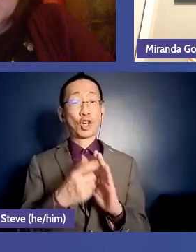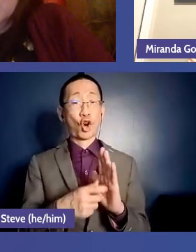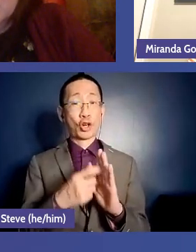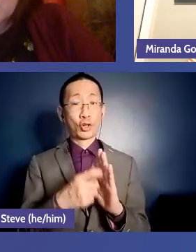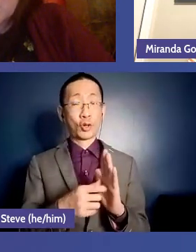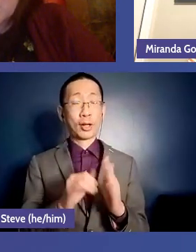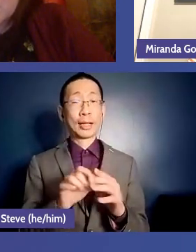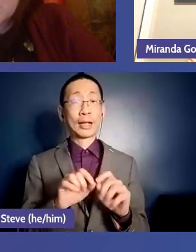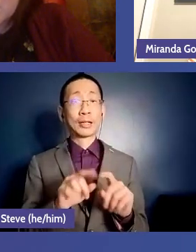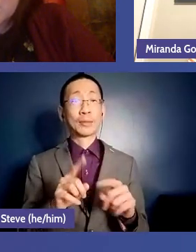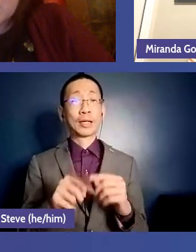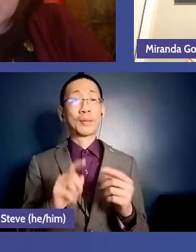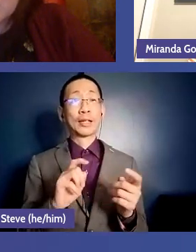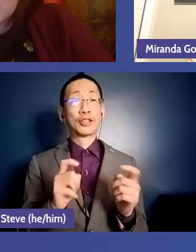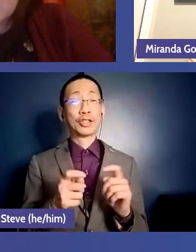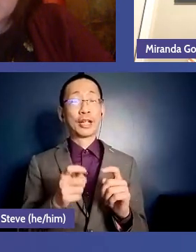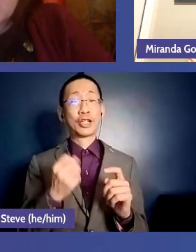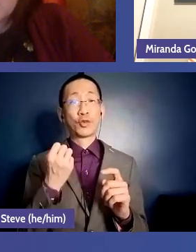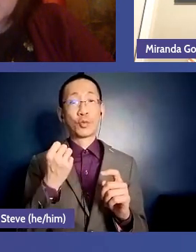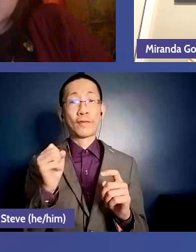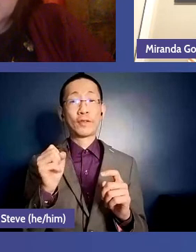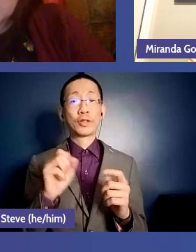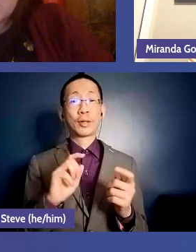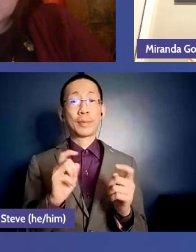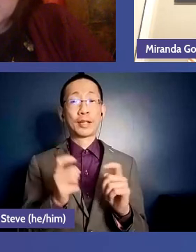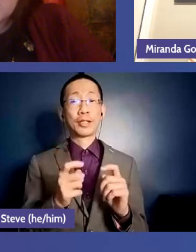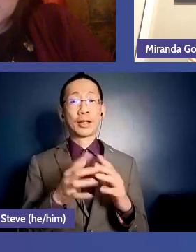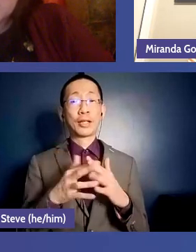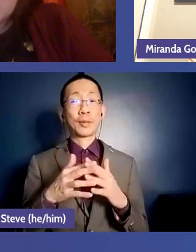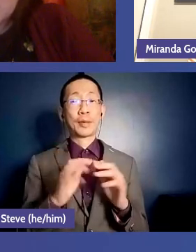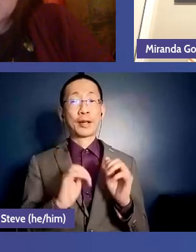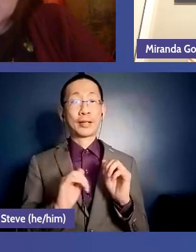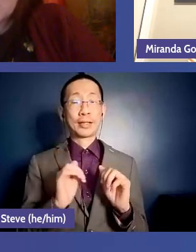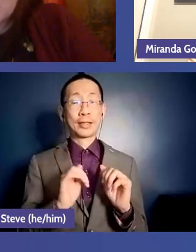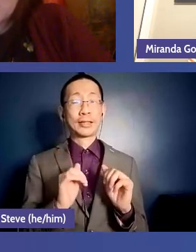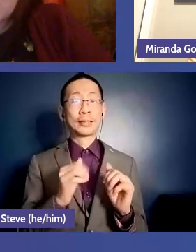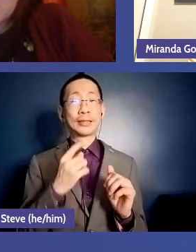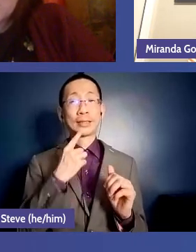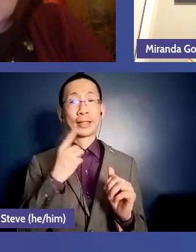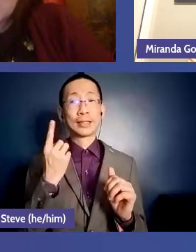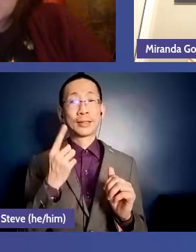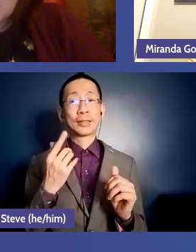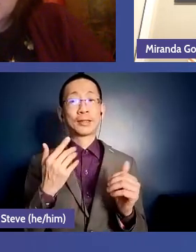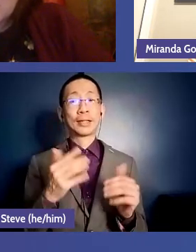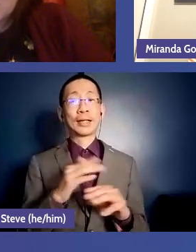comes out about change and revolution, about the American theater, says something. So